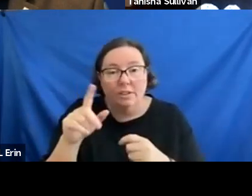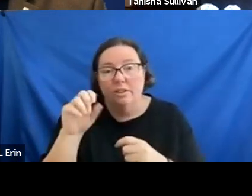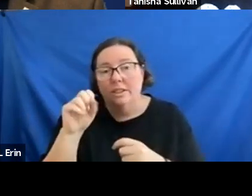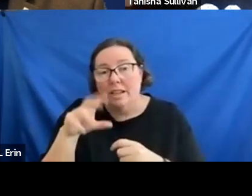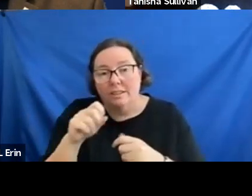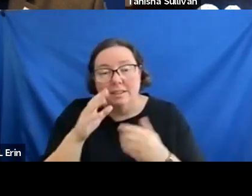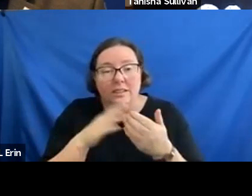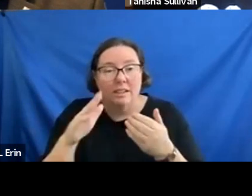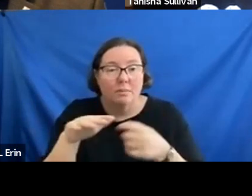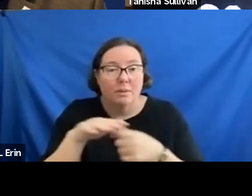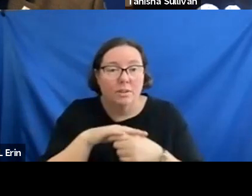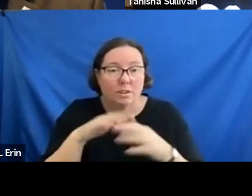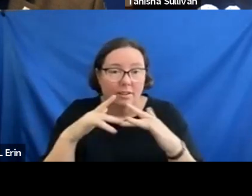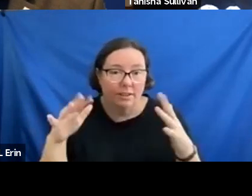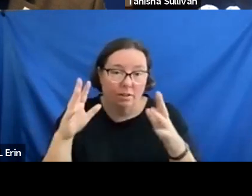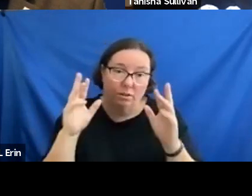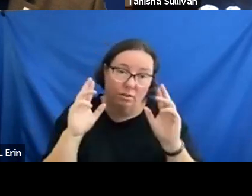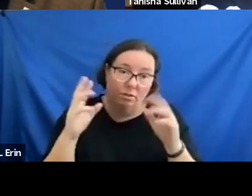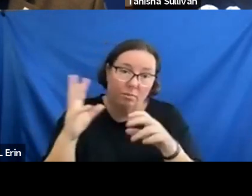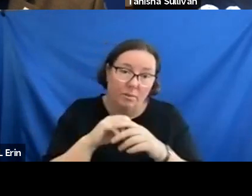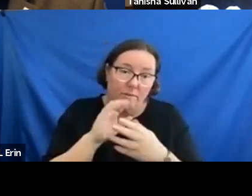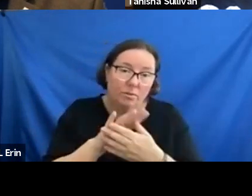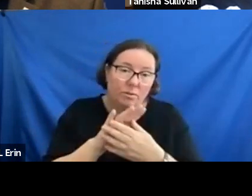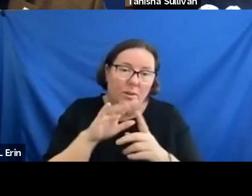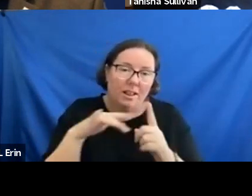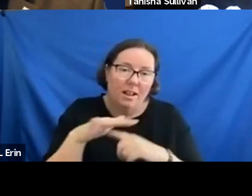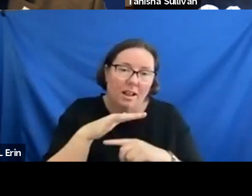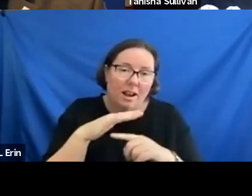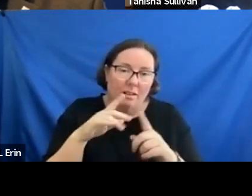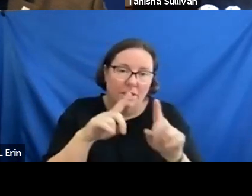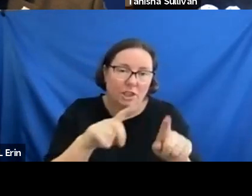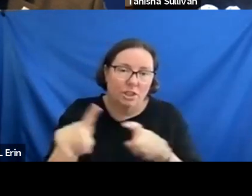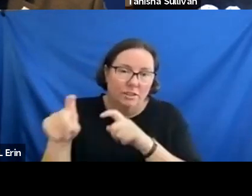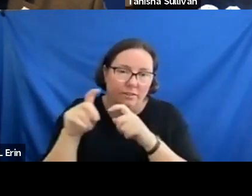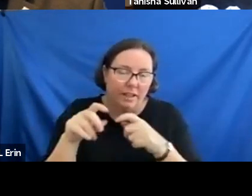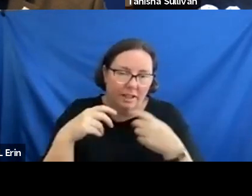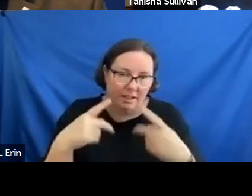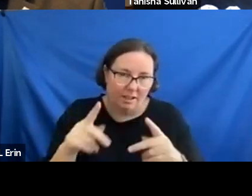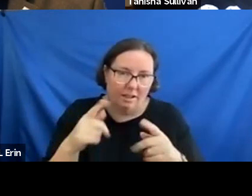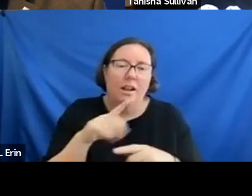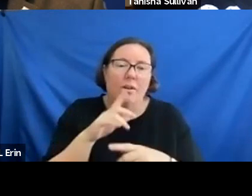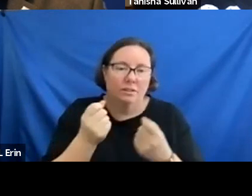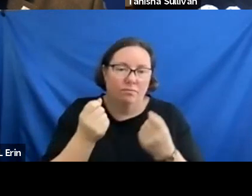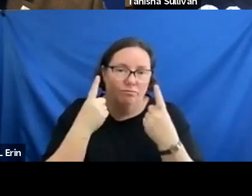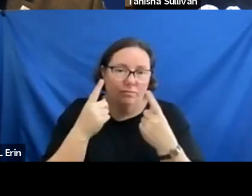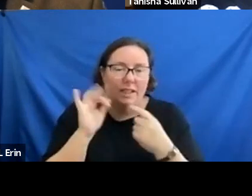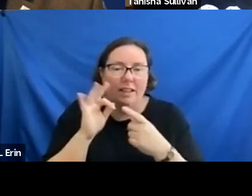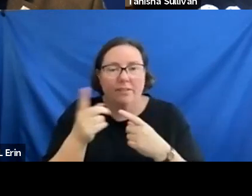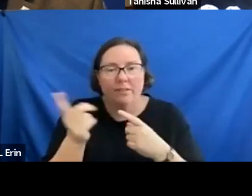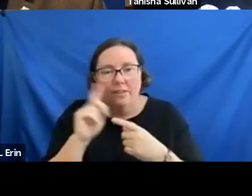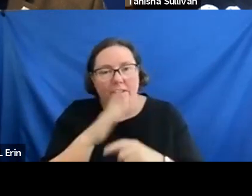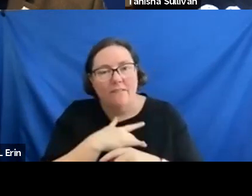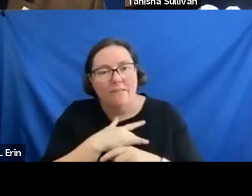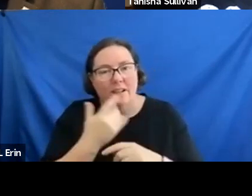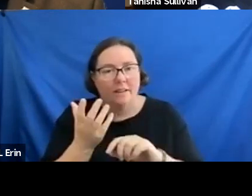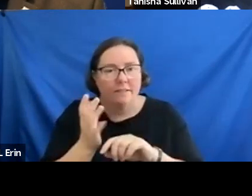diversity, I'd hope that we'd include school climate surveys or something that allow us to understand whether students feel like they're being